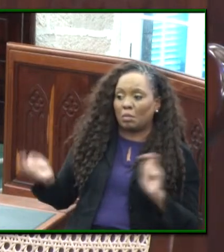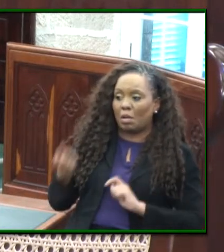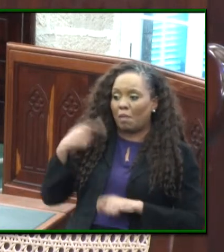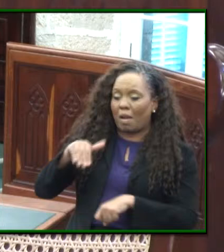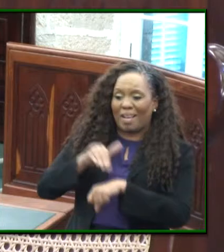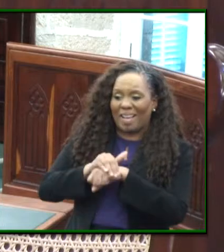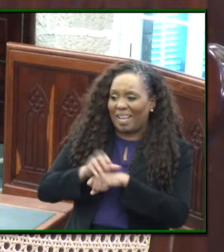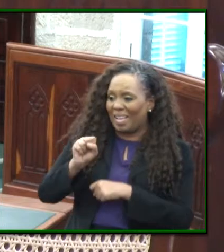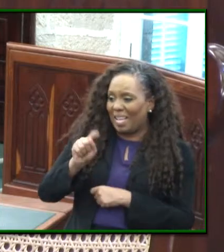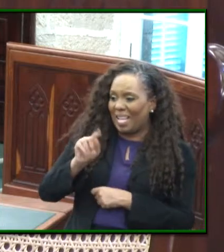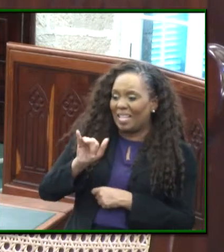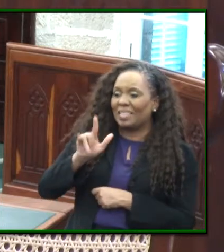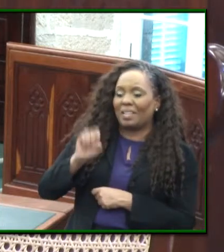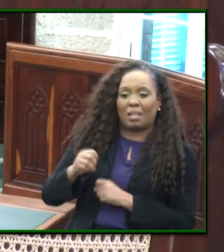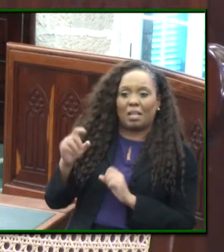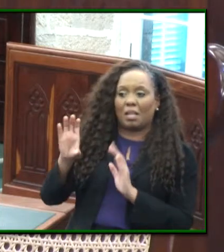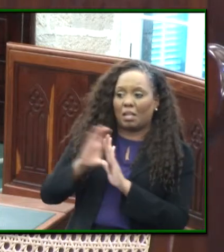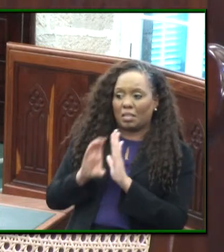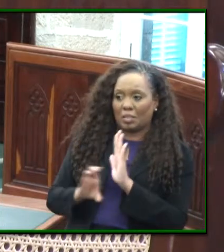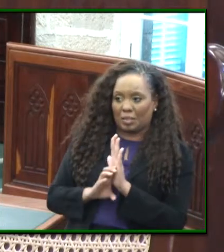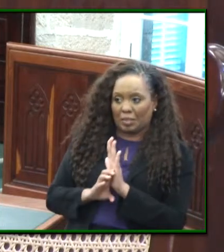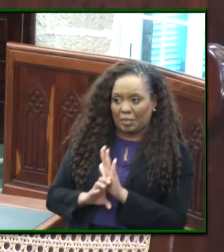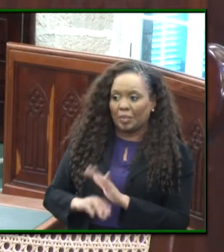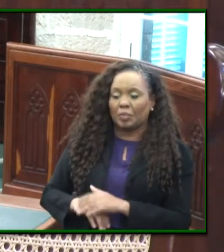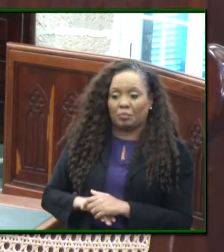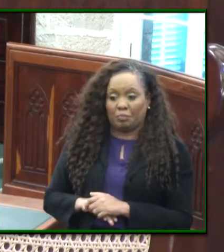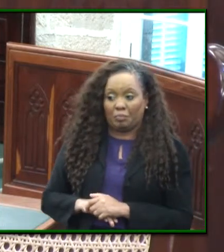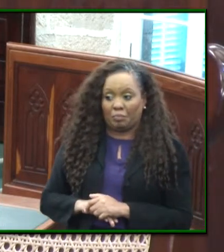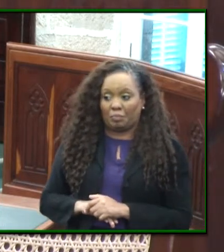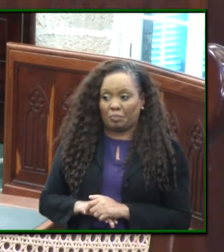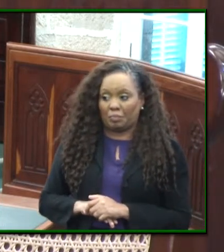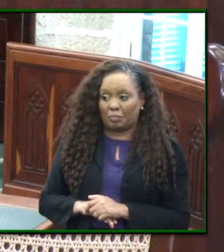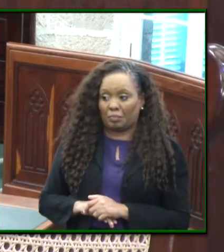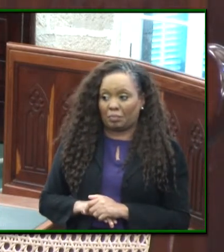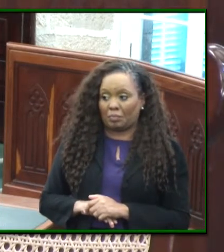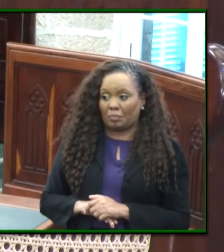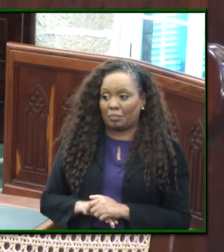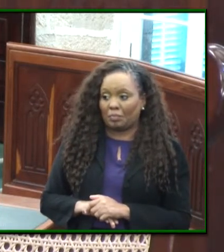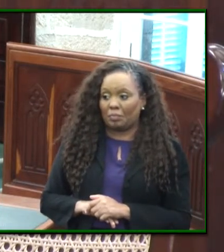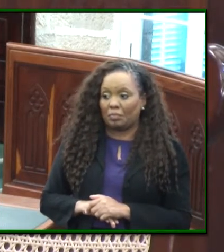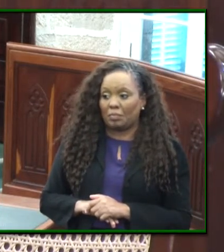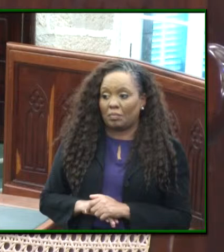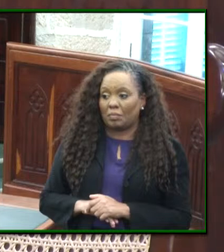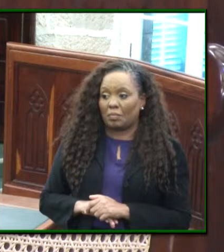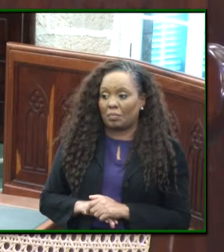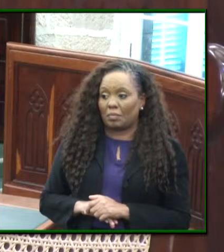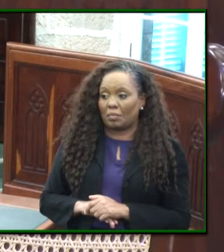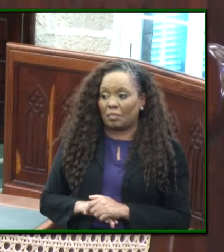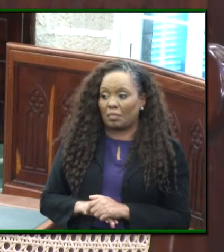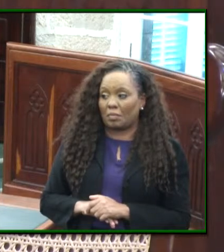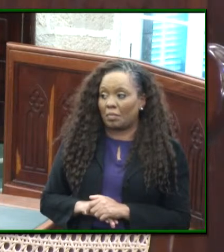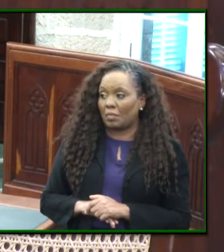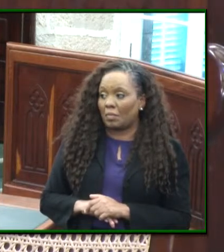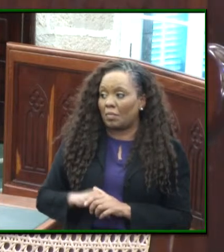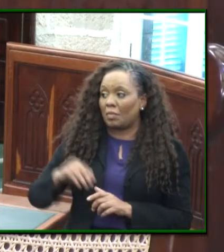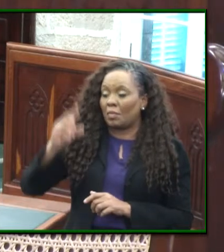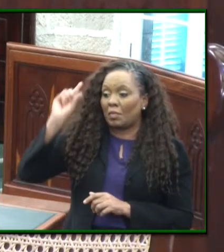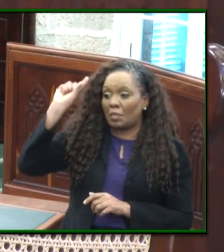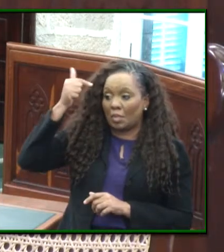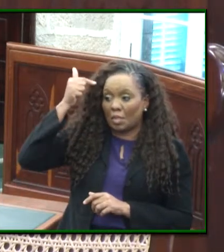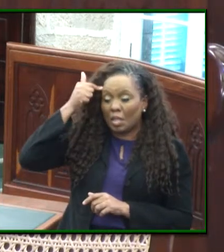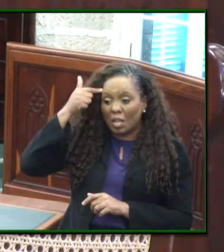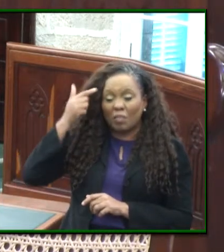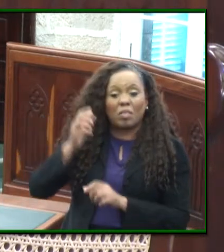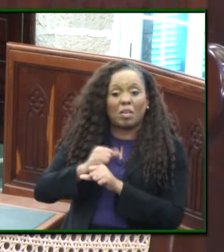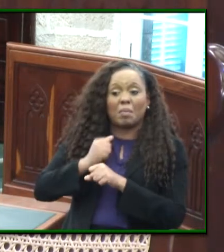style constitution. And as I've said, the government makes the concession that that is the case, and that